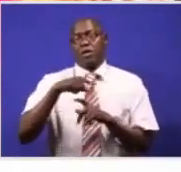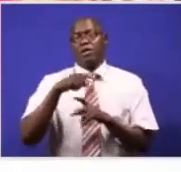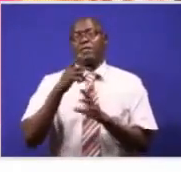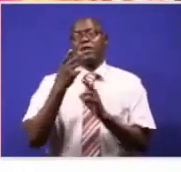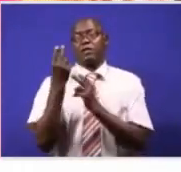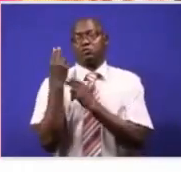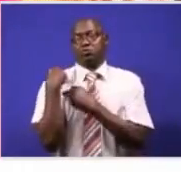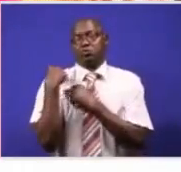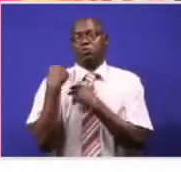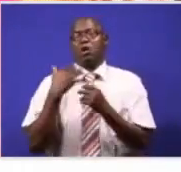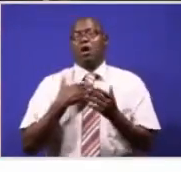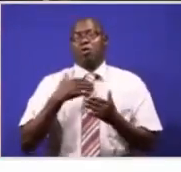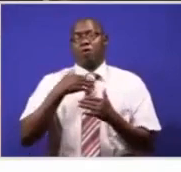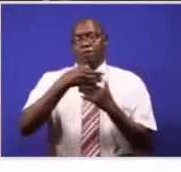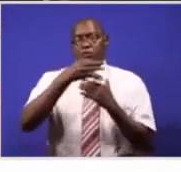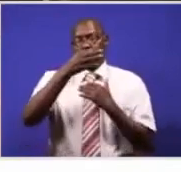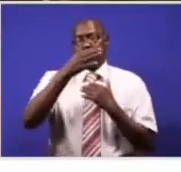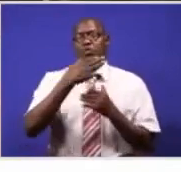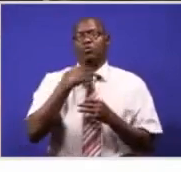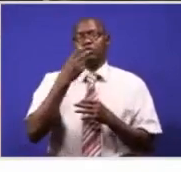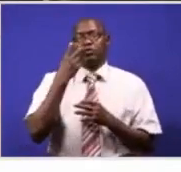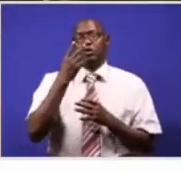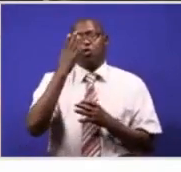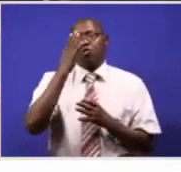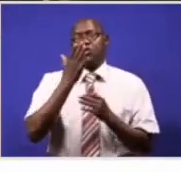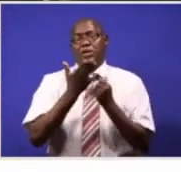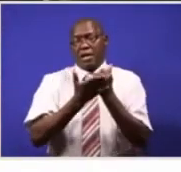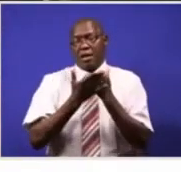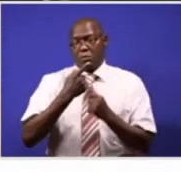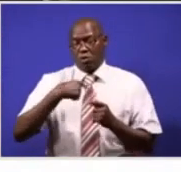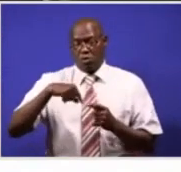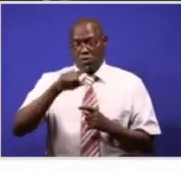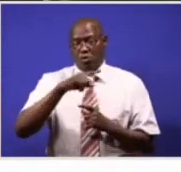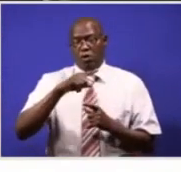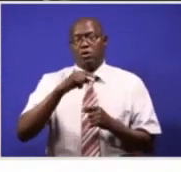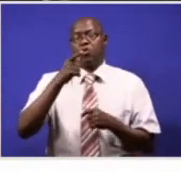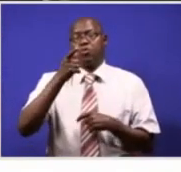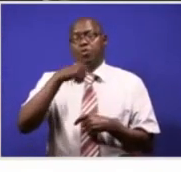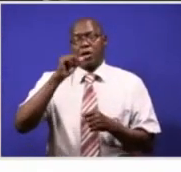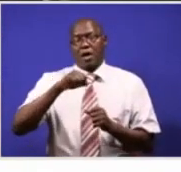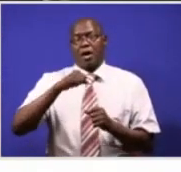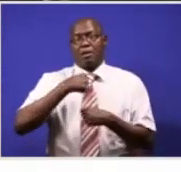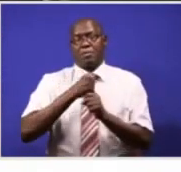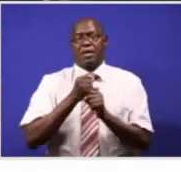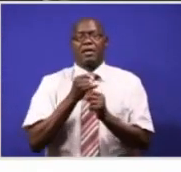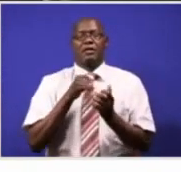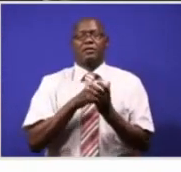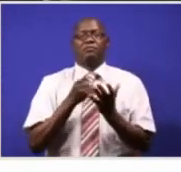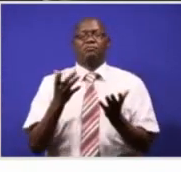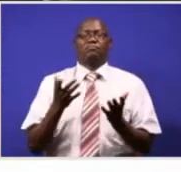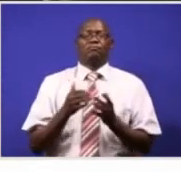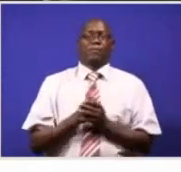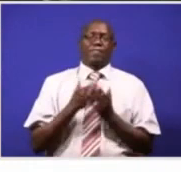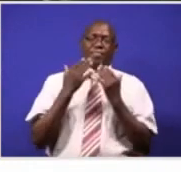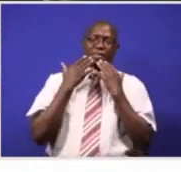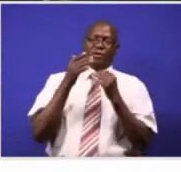destiny that we want to see. With God helping all of us, we can make it. Thank you so much. That has